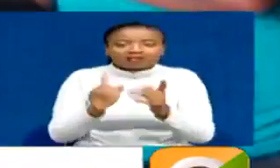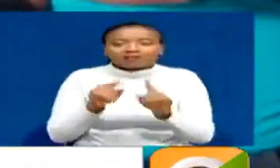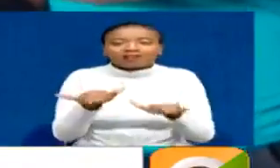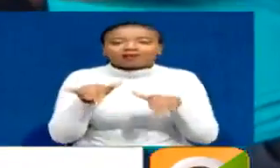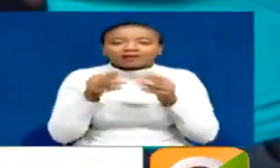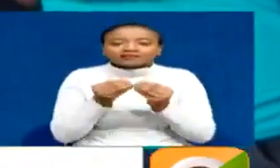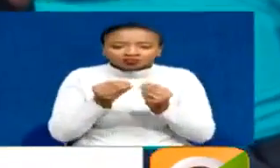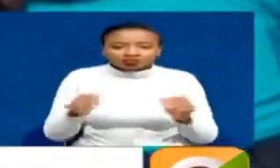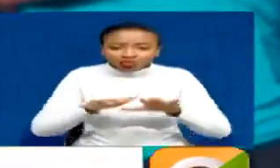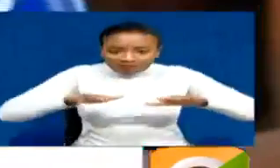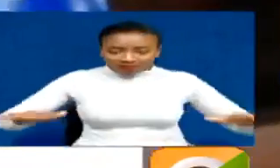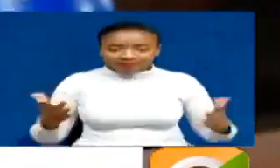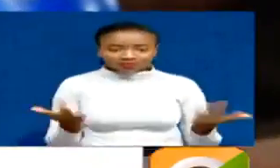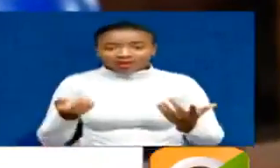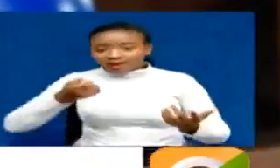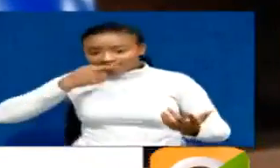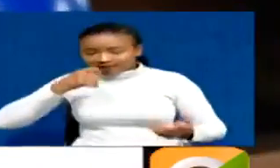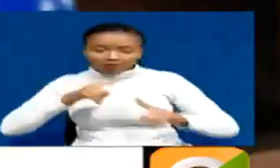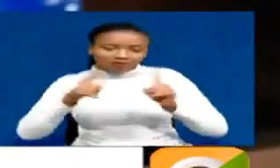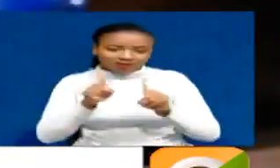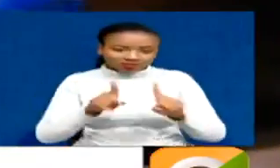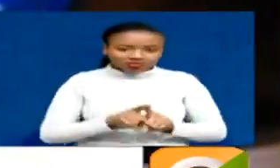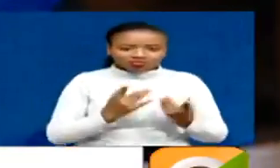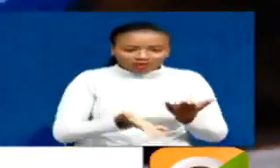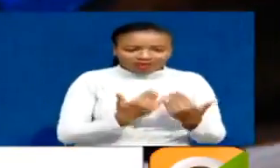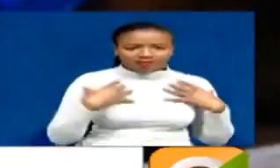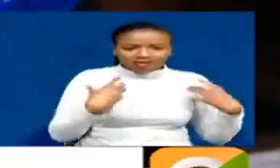sio tu katika masuala ya matibabu, bali pia